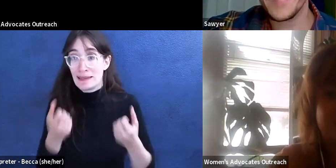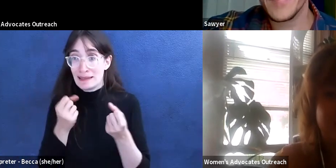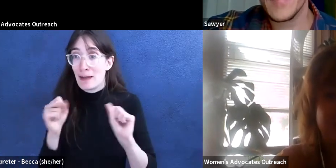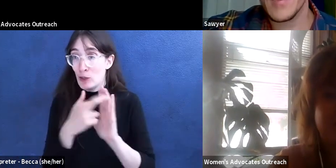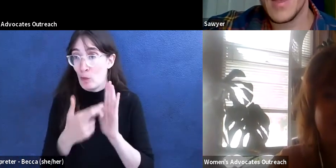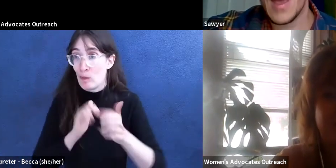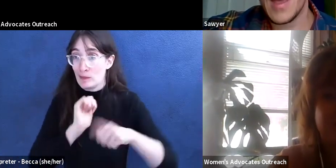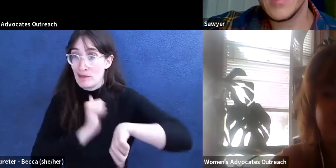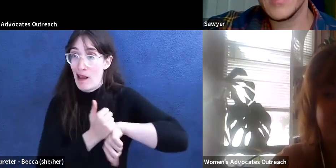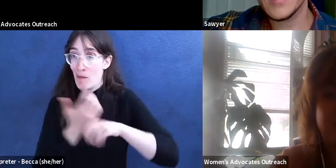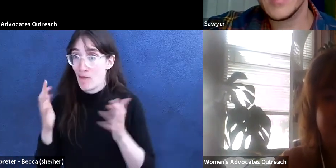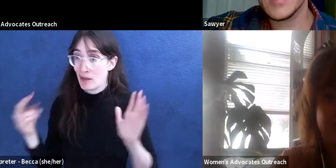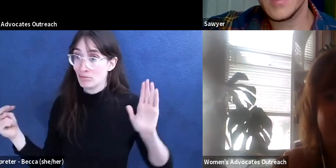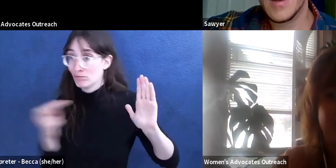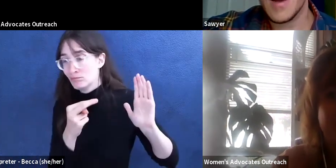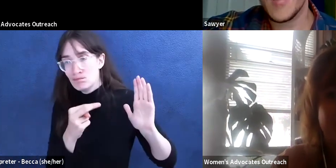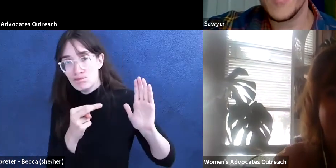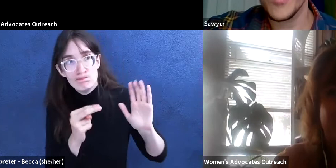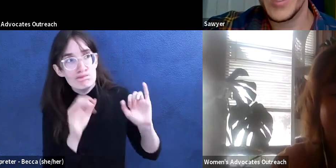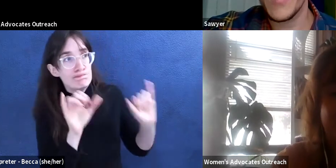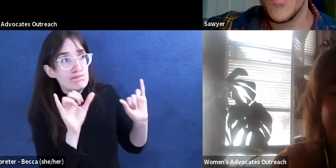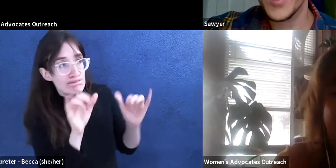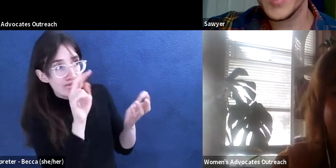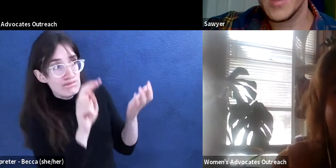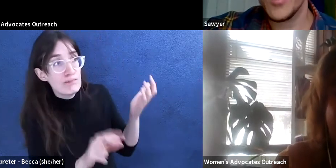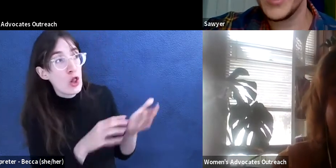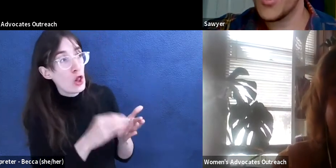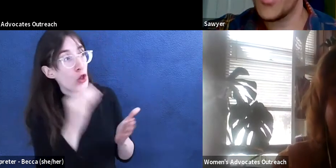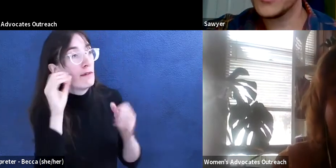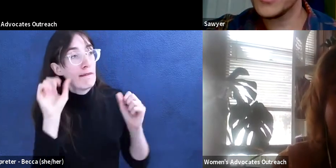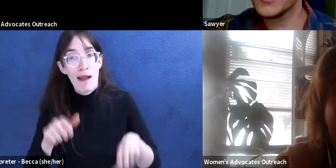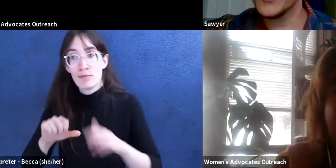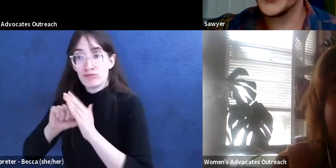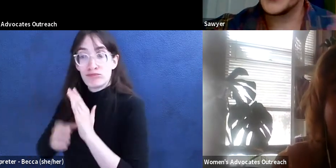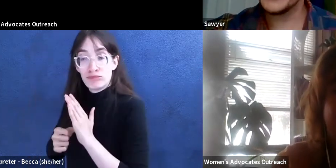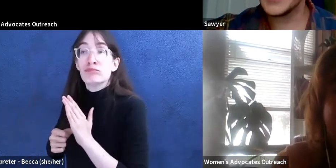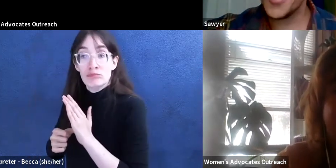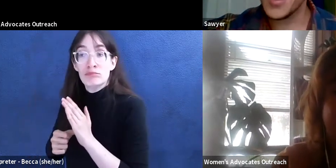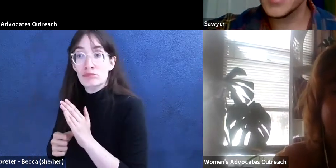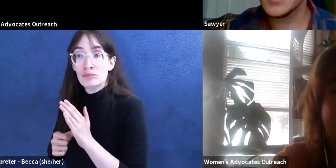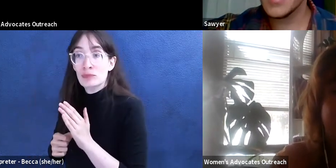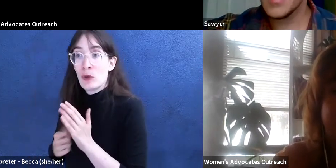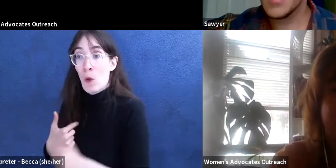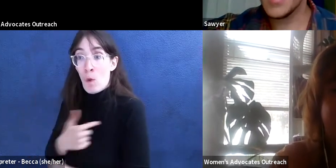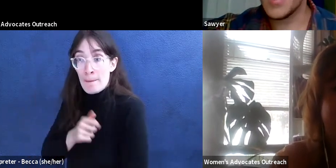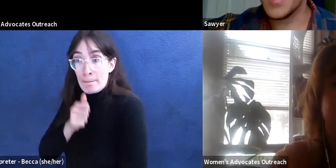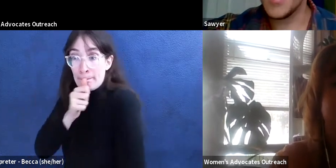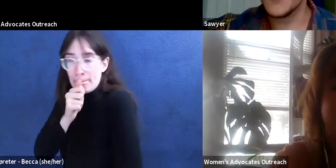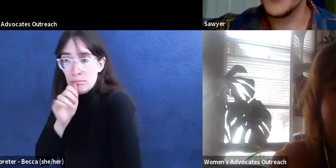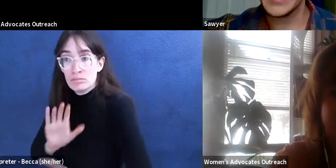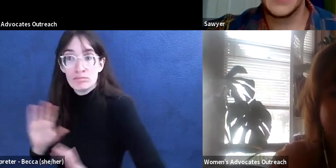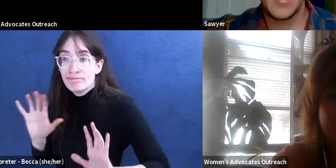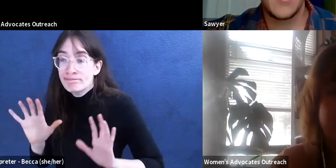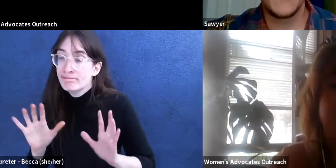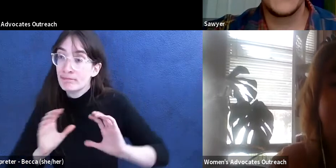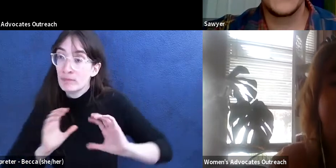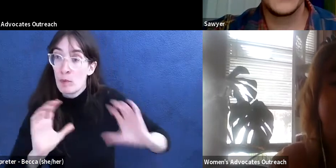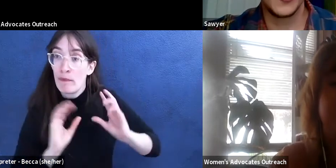terms for their body parts is a really like great foundation for that. Also just talking about